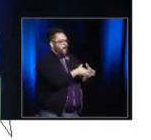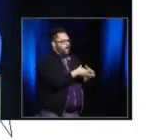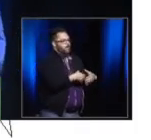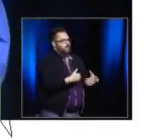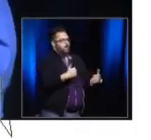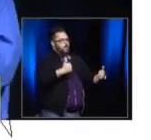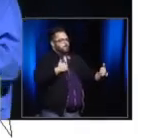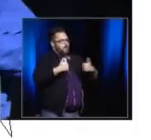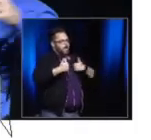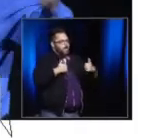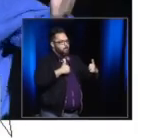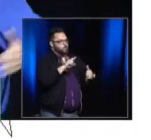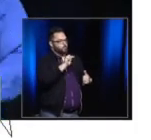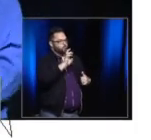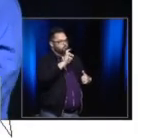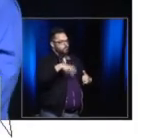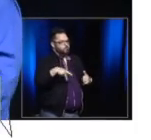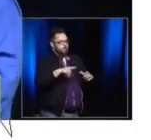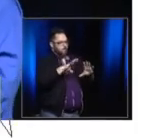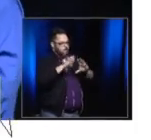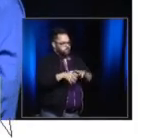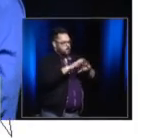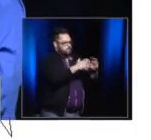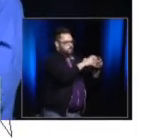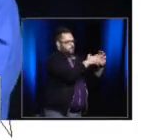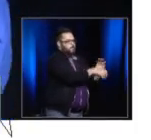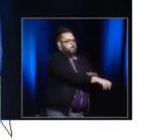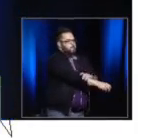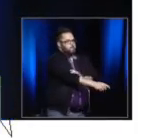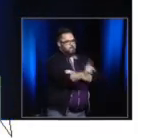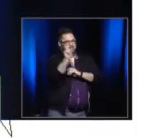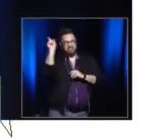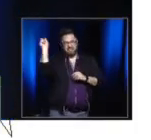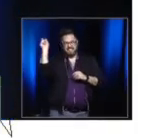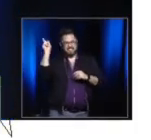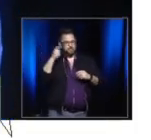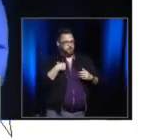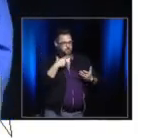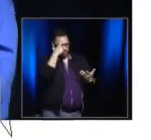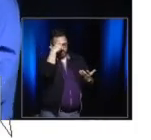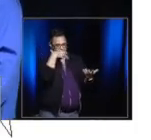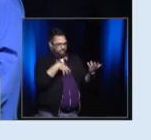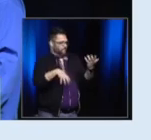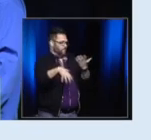So this kind of open society would really confuse this poor monkey.